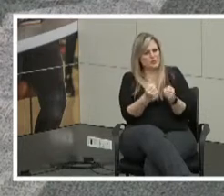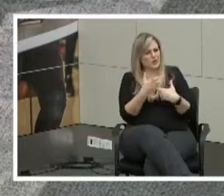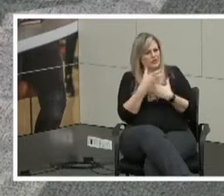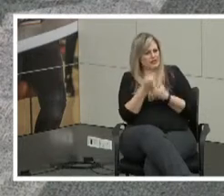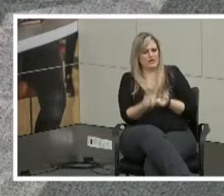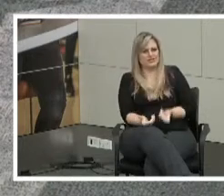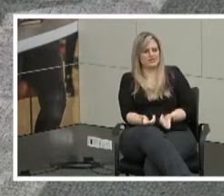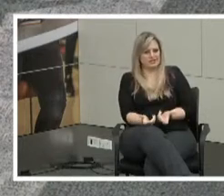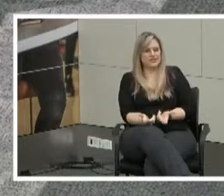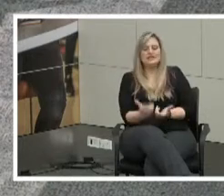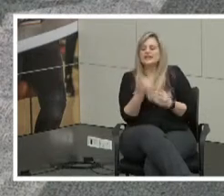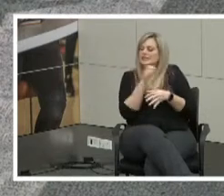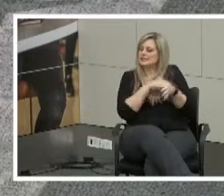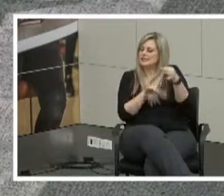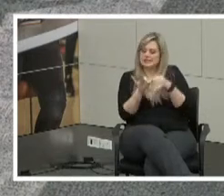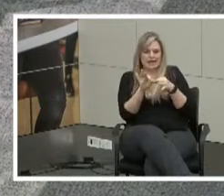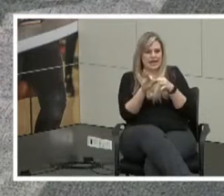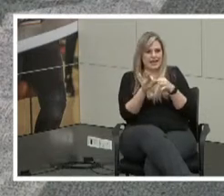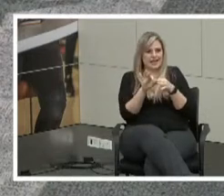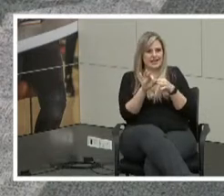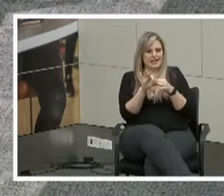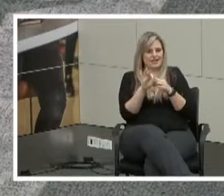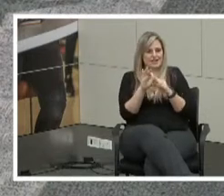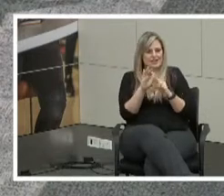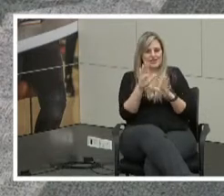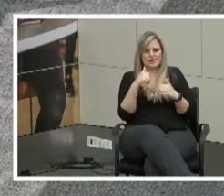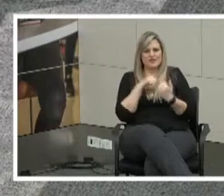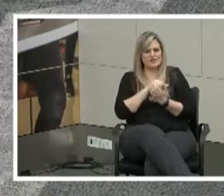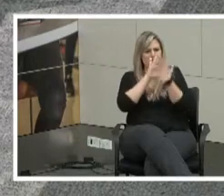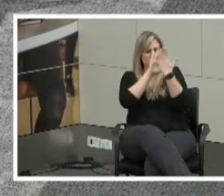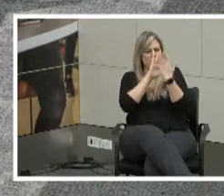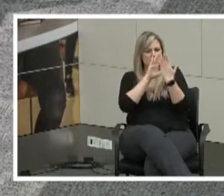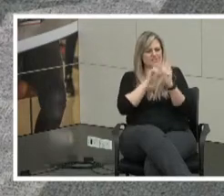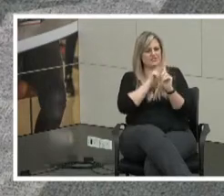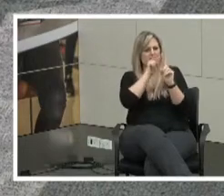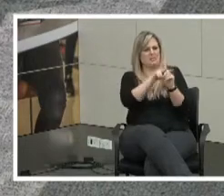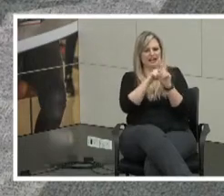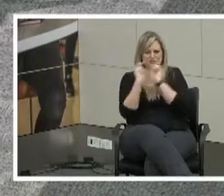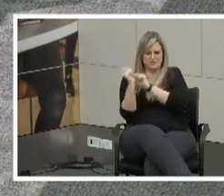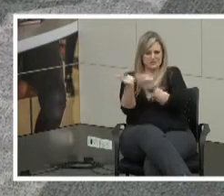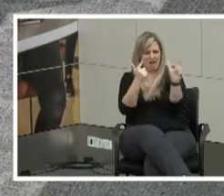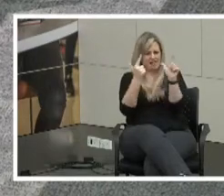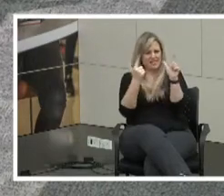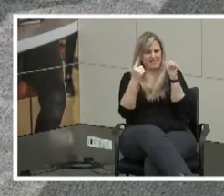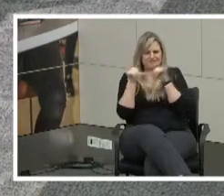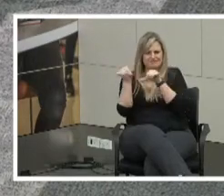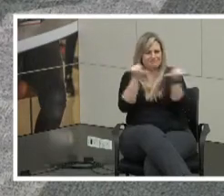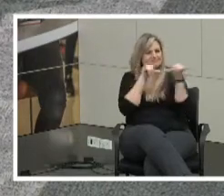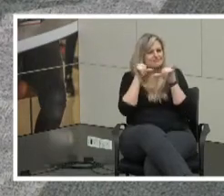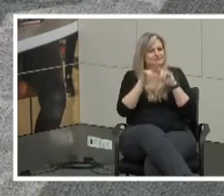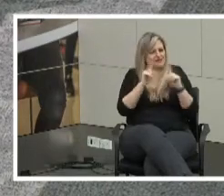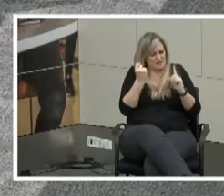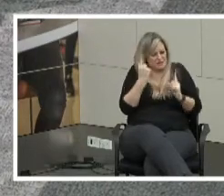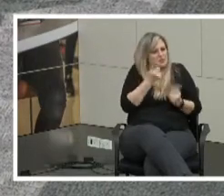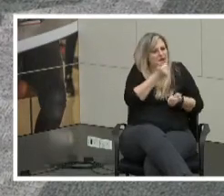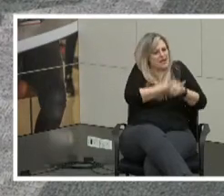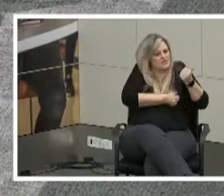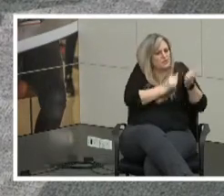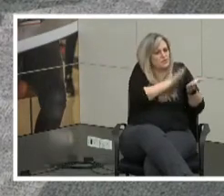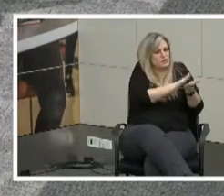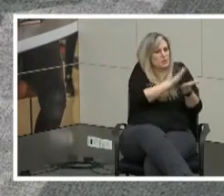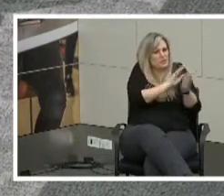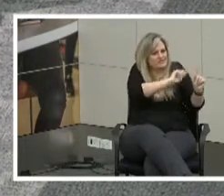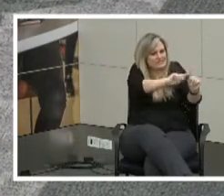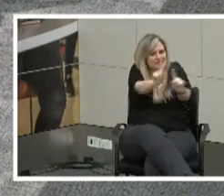trust instead you rolled out a one size fits-all approach and the problem with that is every school is different and every school needs something